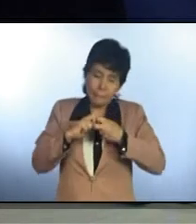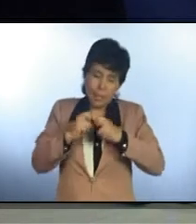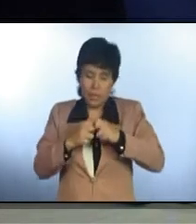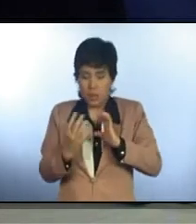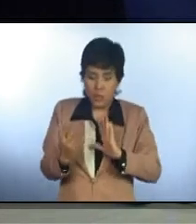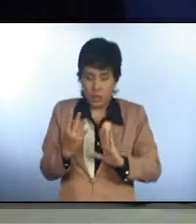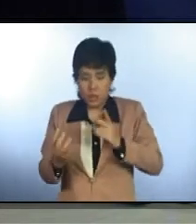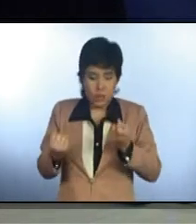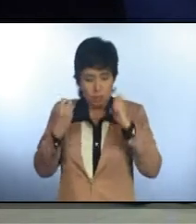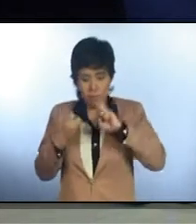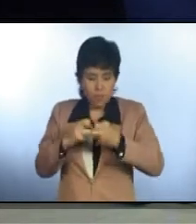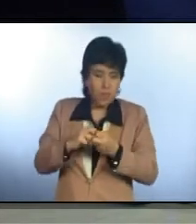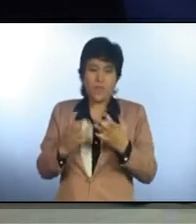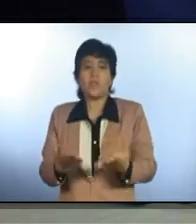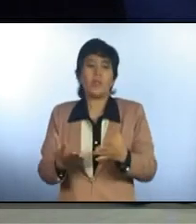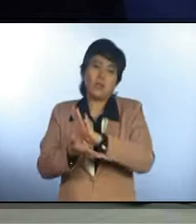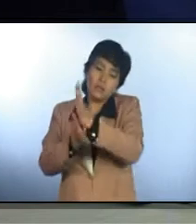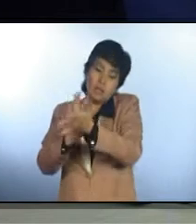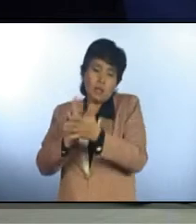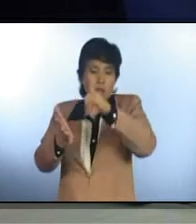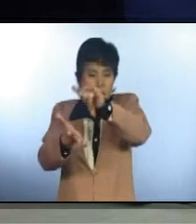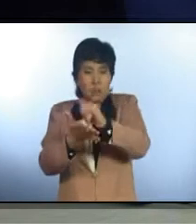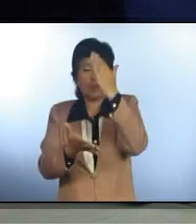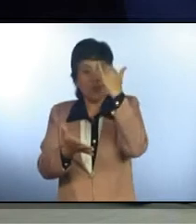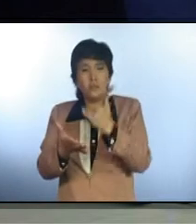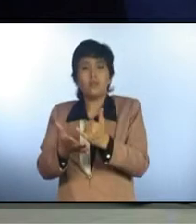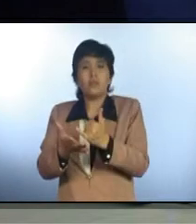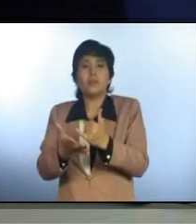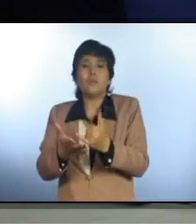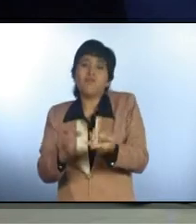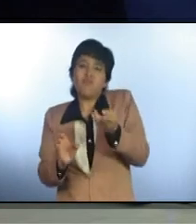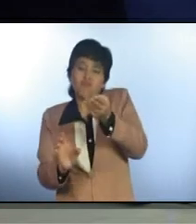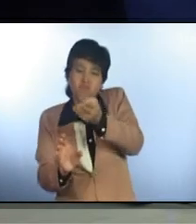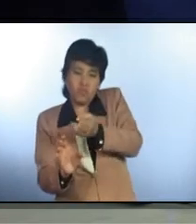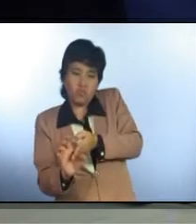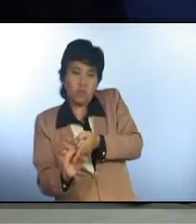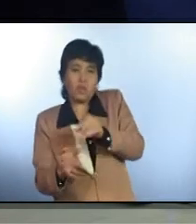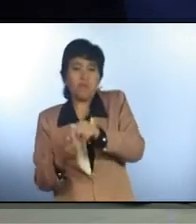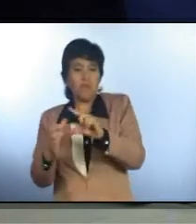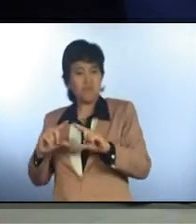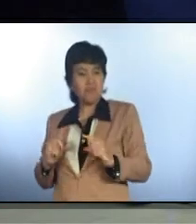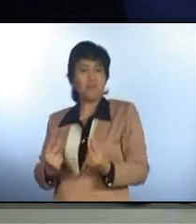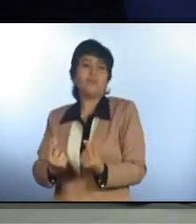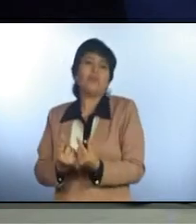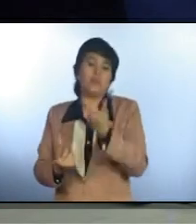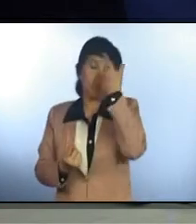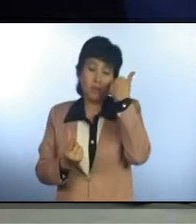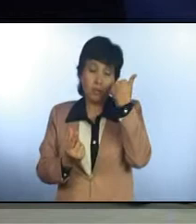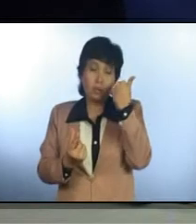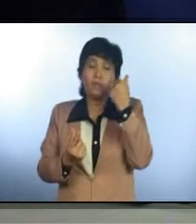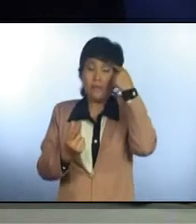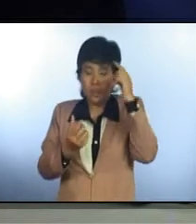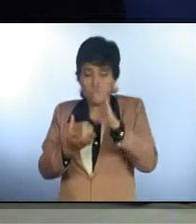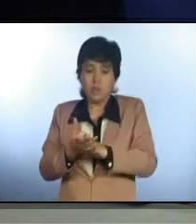stage. That's when they join cult to gain their new belief.